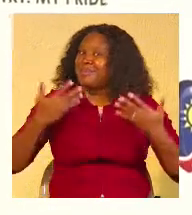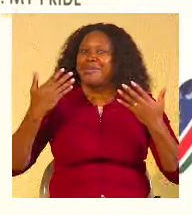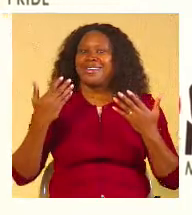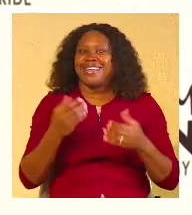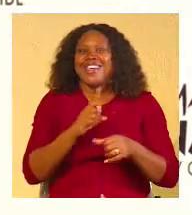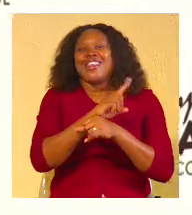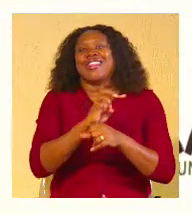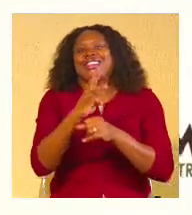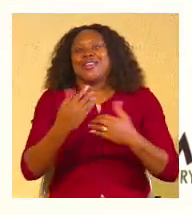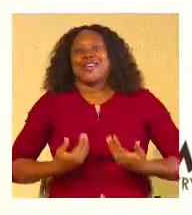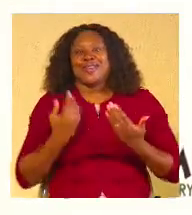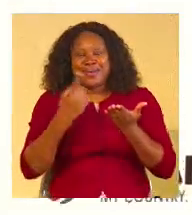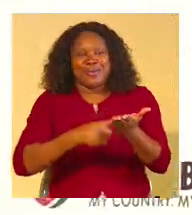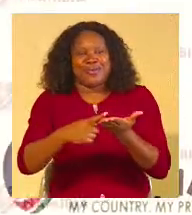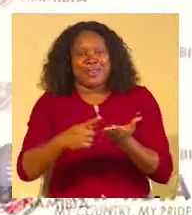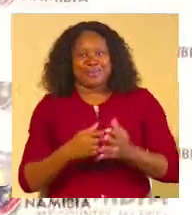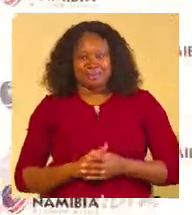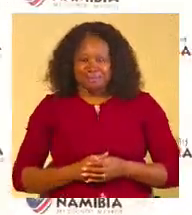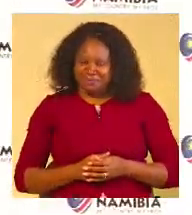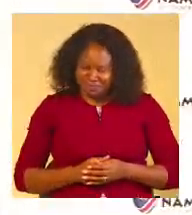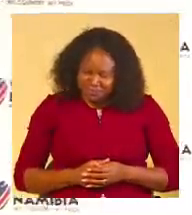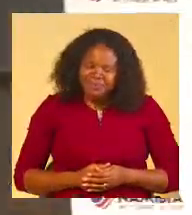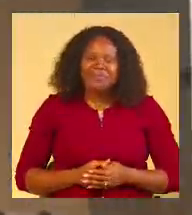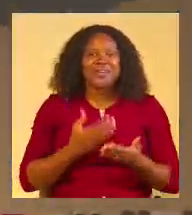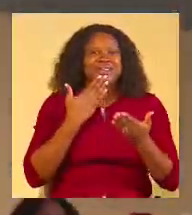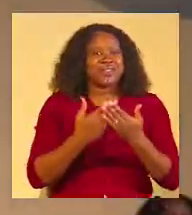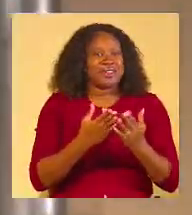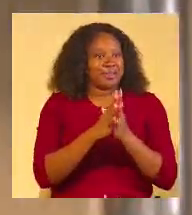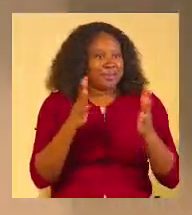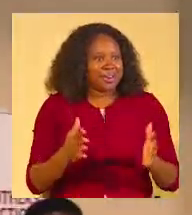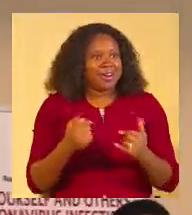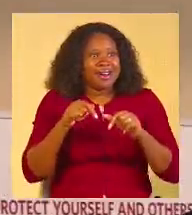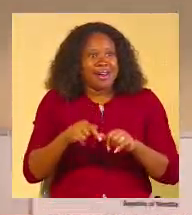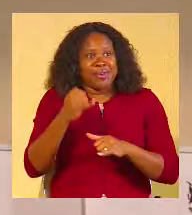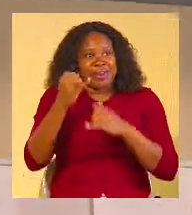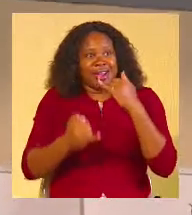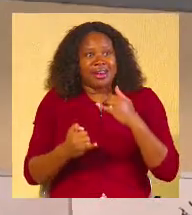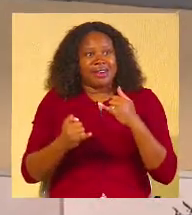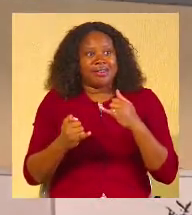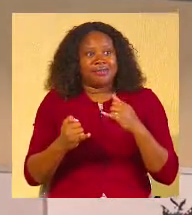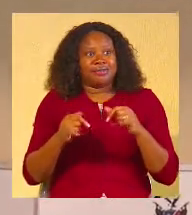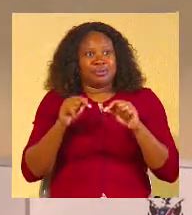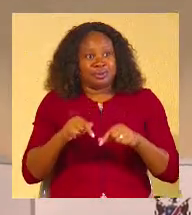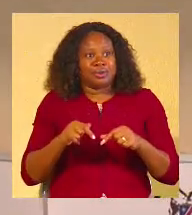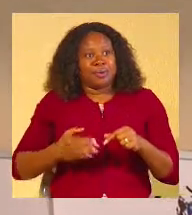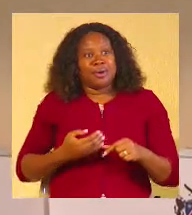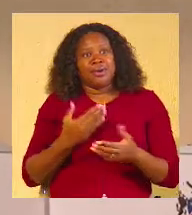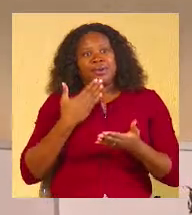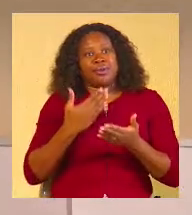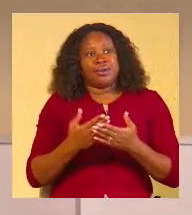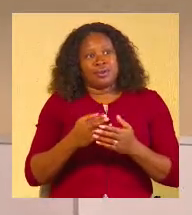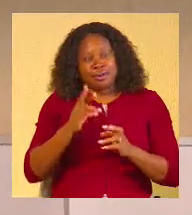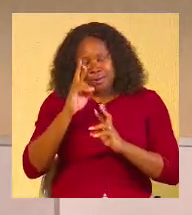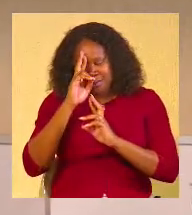13th National Youth Week. Thank you so much. As we come to the end of today's session, I would like to thank the